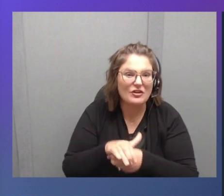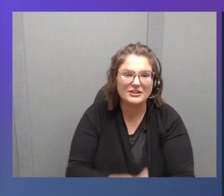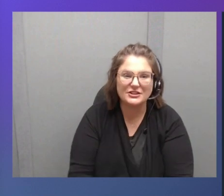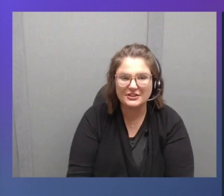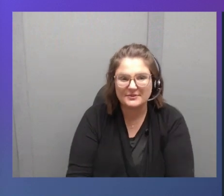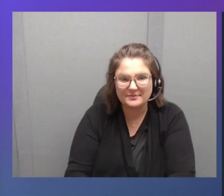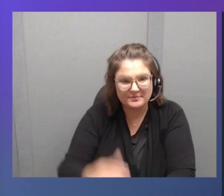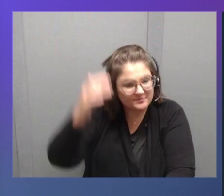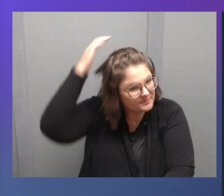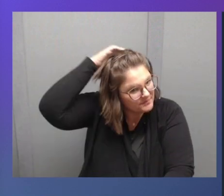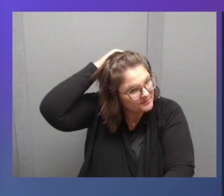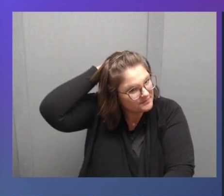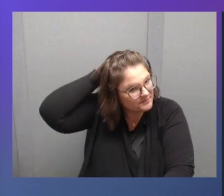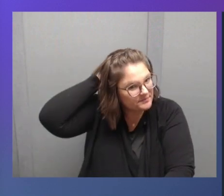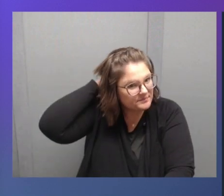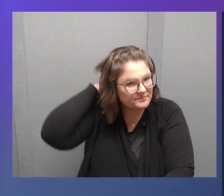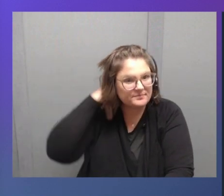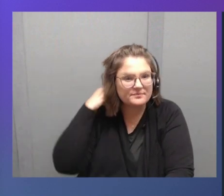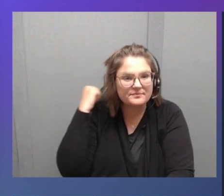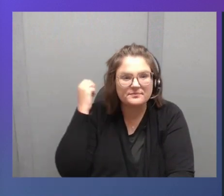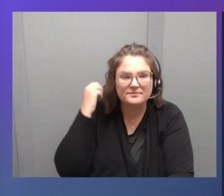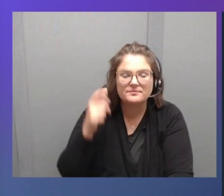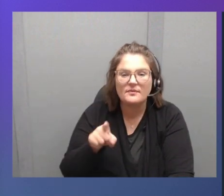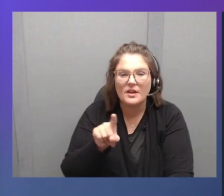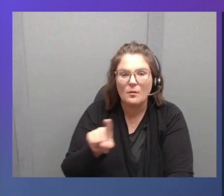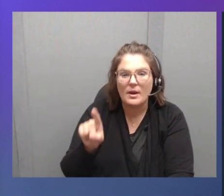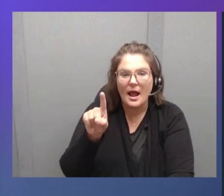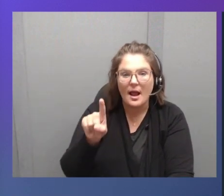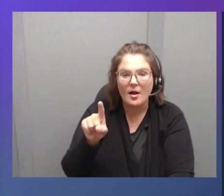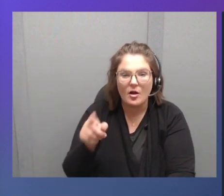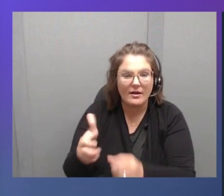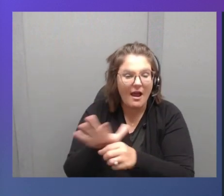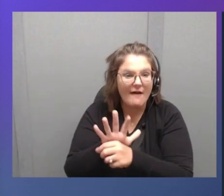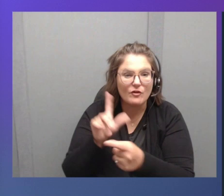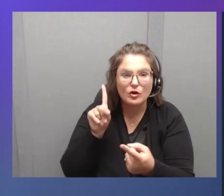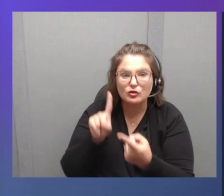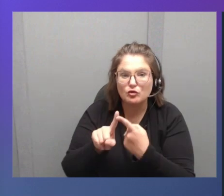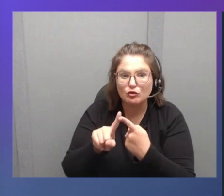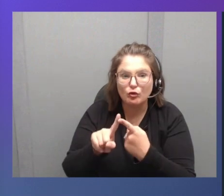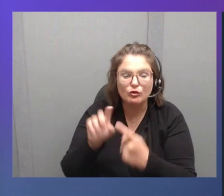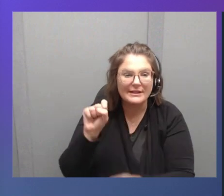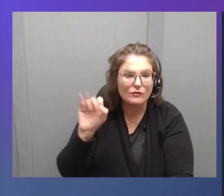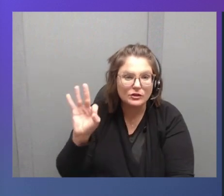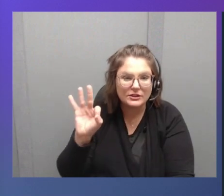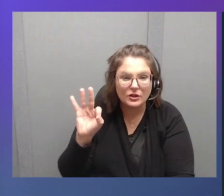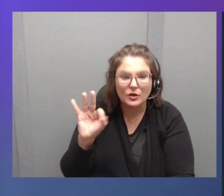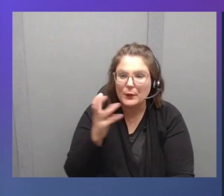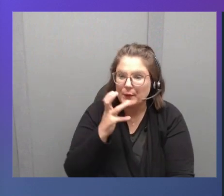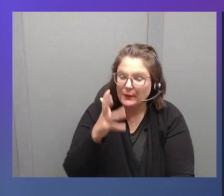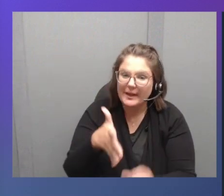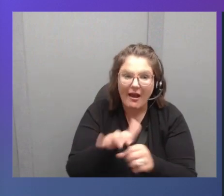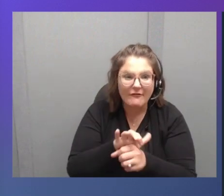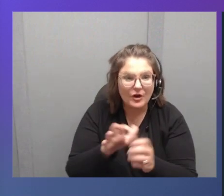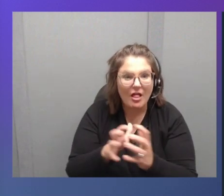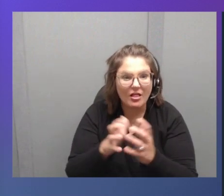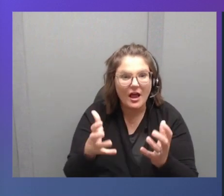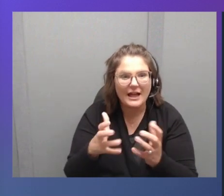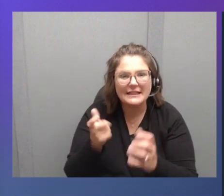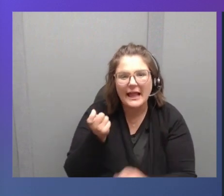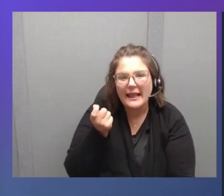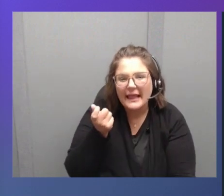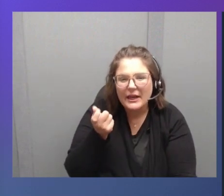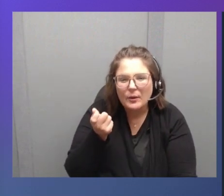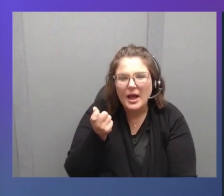then going up the coast there, we went up to 101, and you can see, hey, covered us all the way into San Francisco. Covered quite a bit. Yeah. It did. A little bit of spotty coverage in